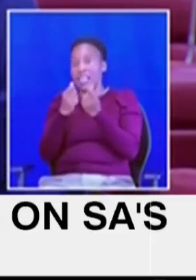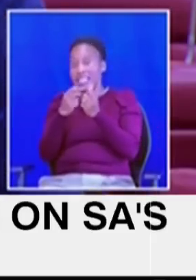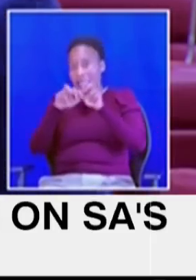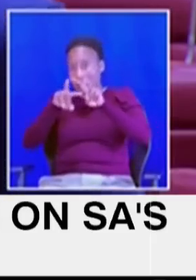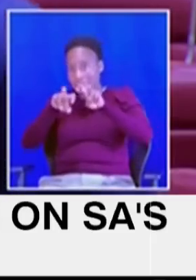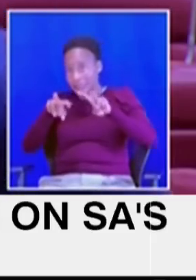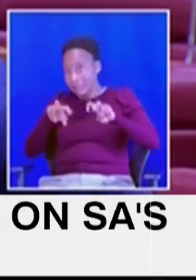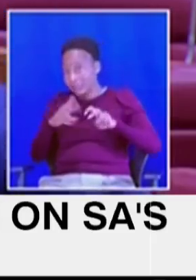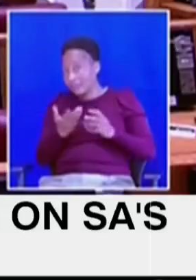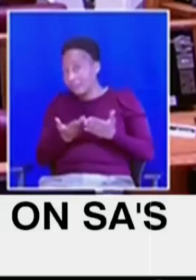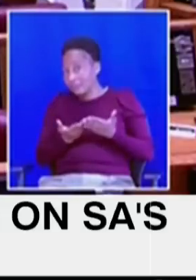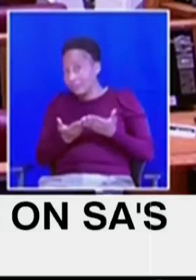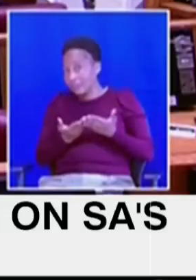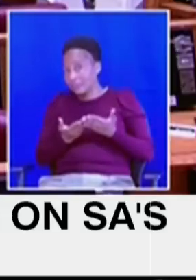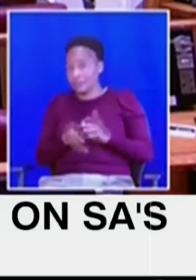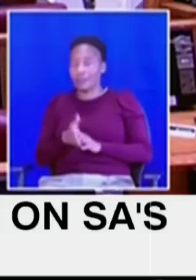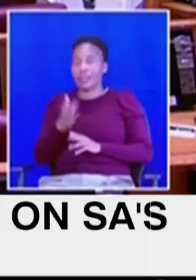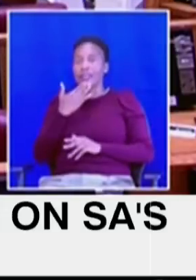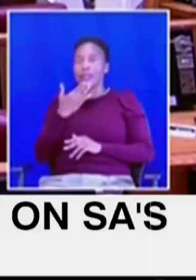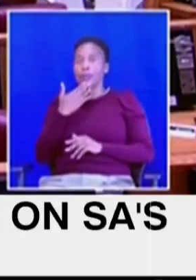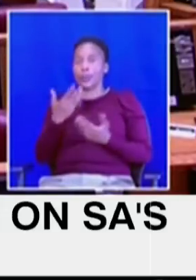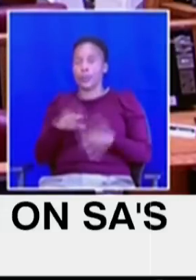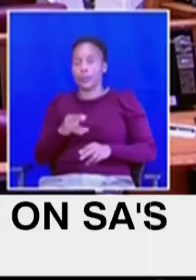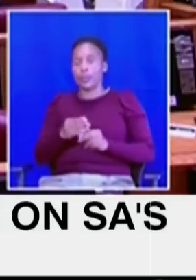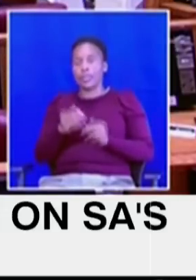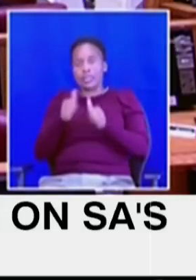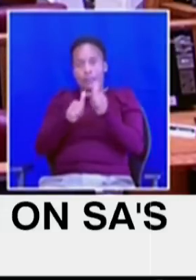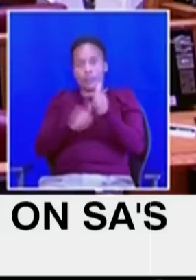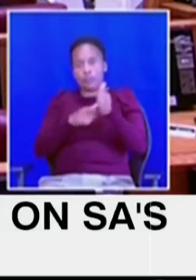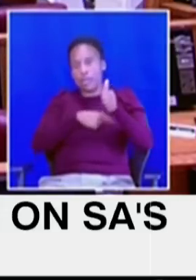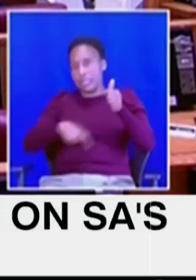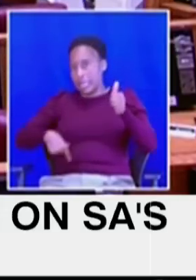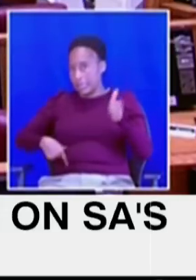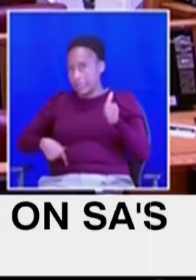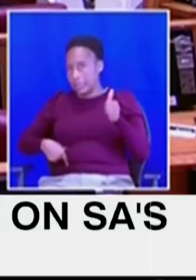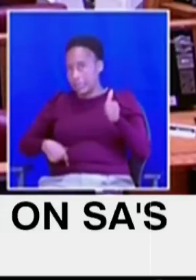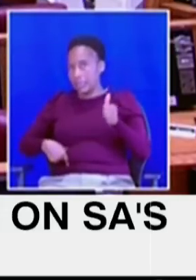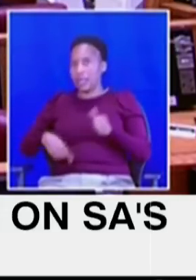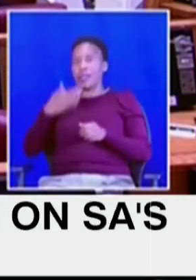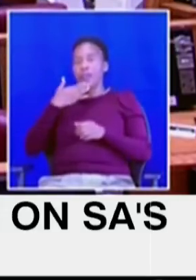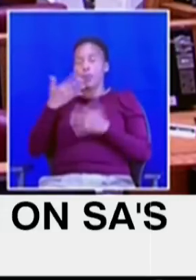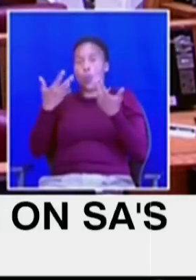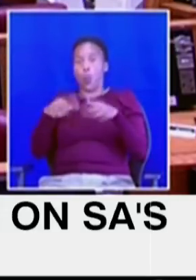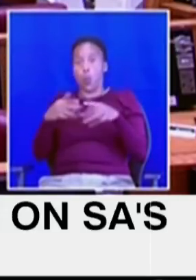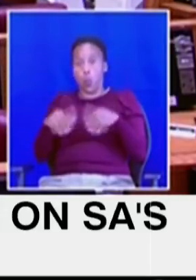you. Deputy President. Thank you very much,